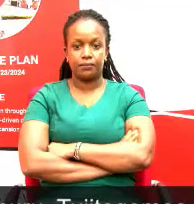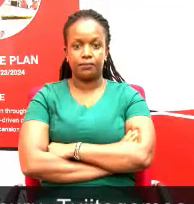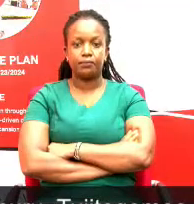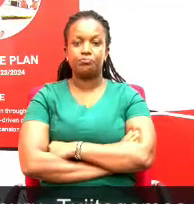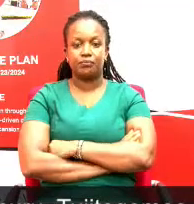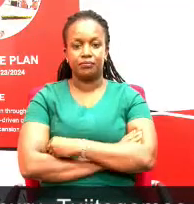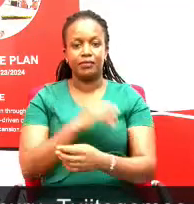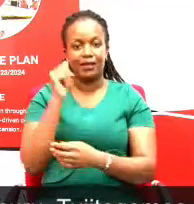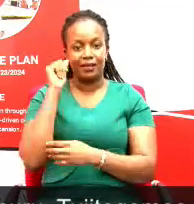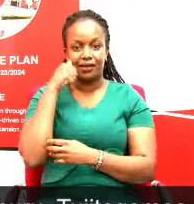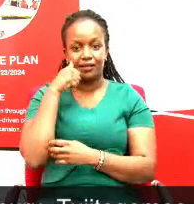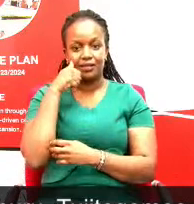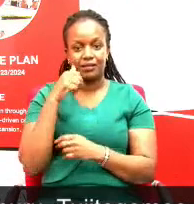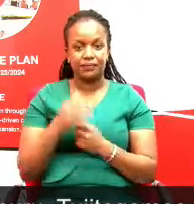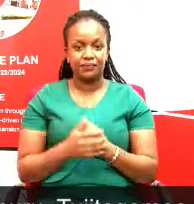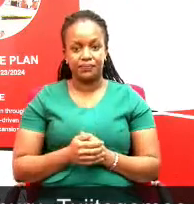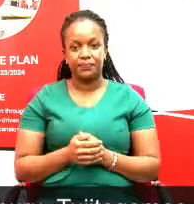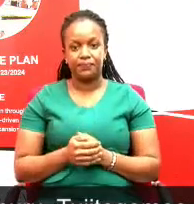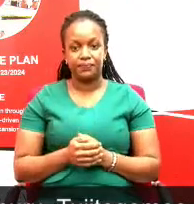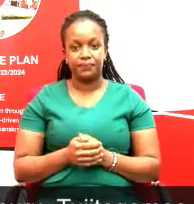Lovely.